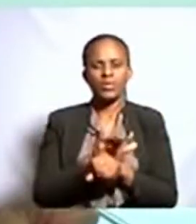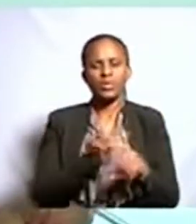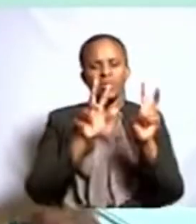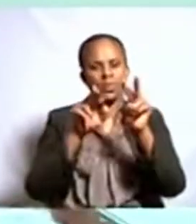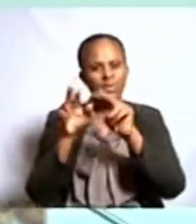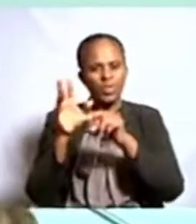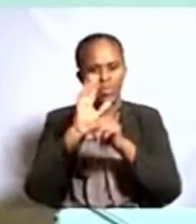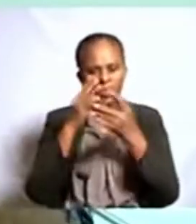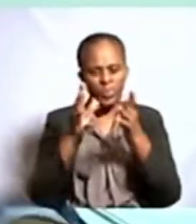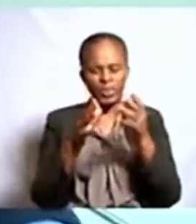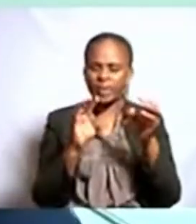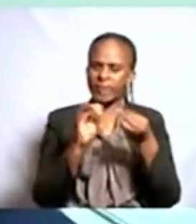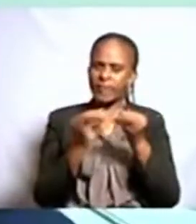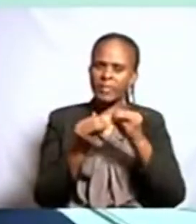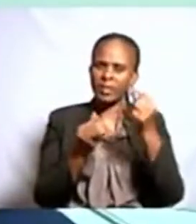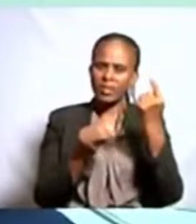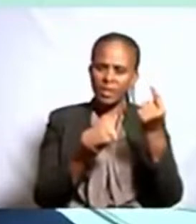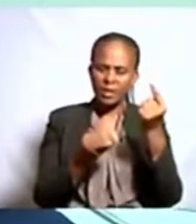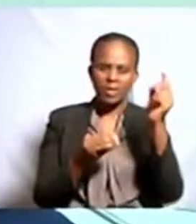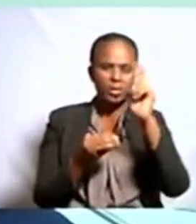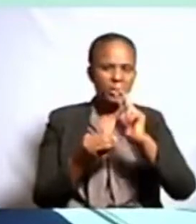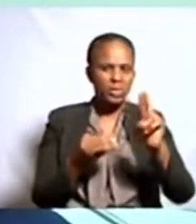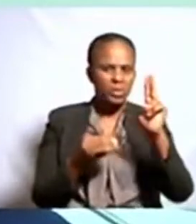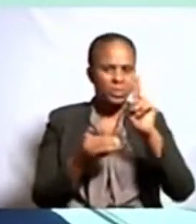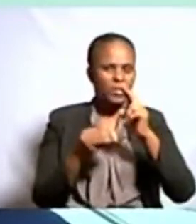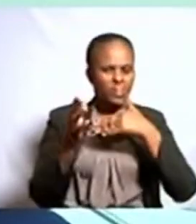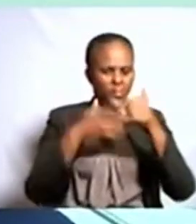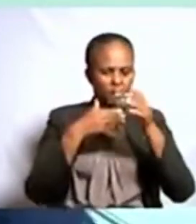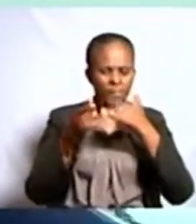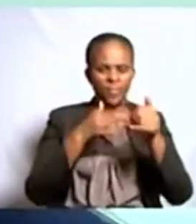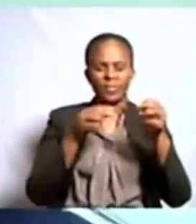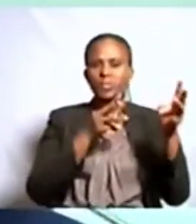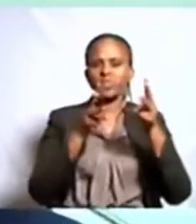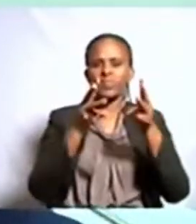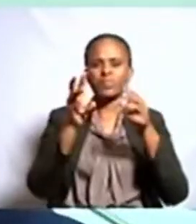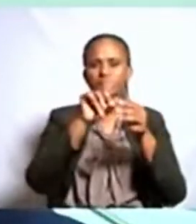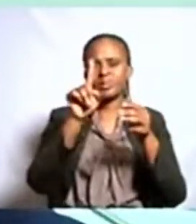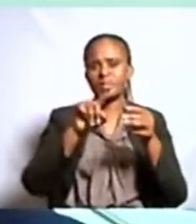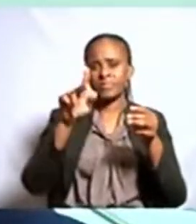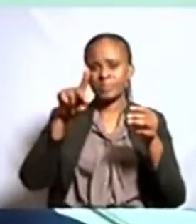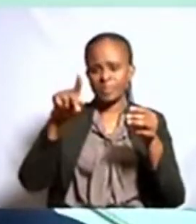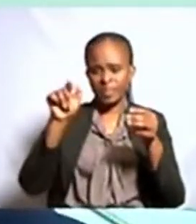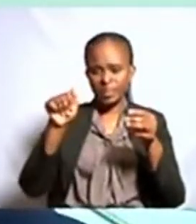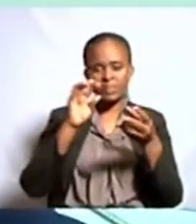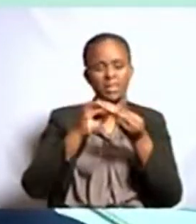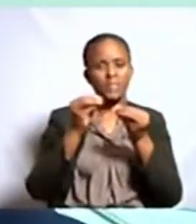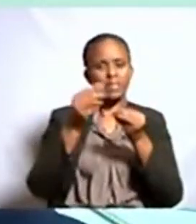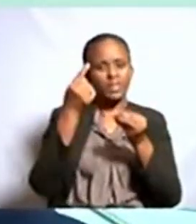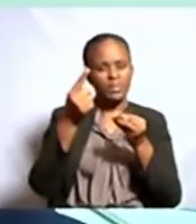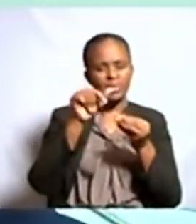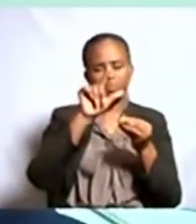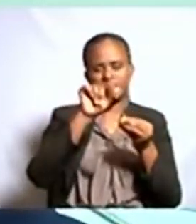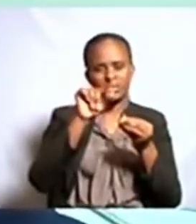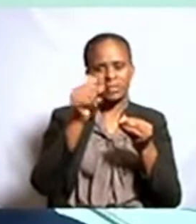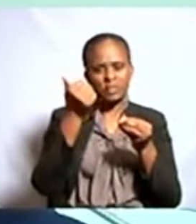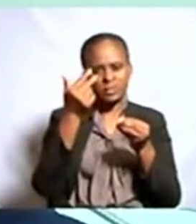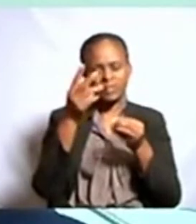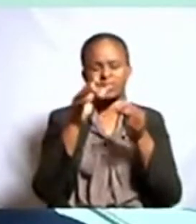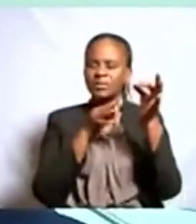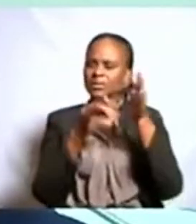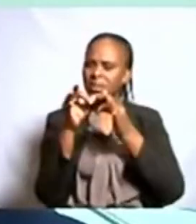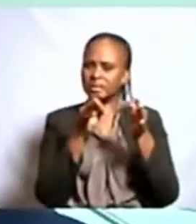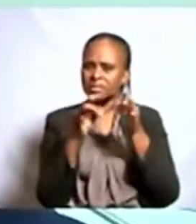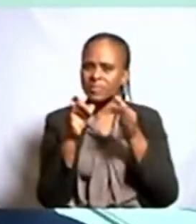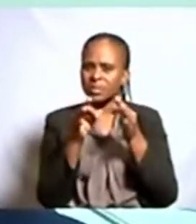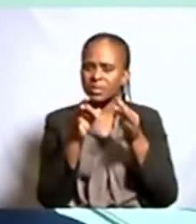observed. First one is regular use of simplified procurement method. ZPPA Circular Number 1 of 2013 stipulates